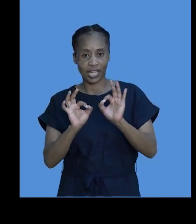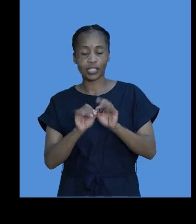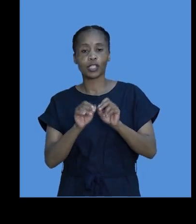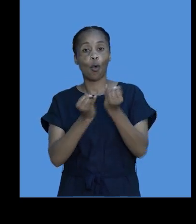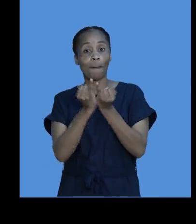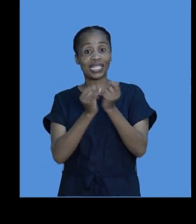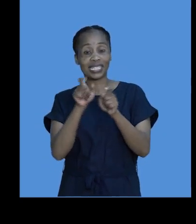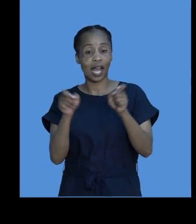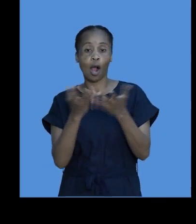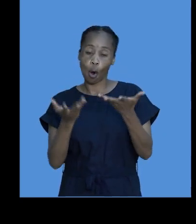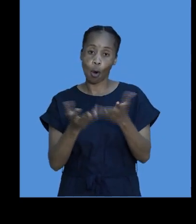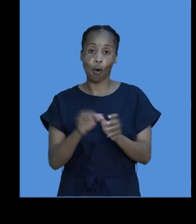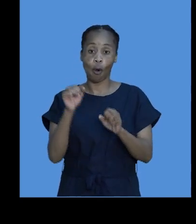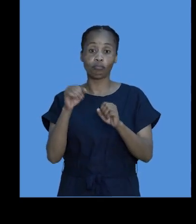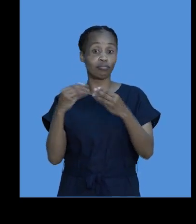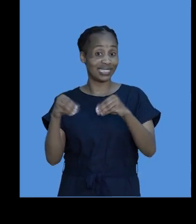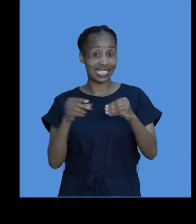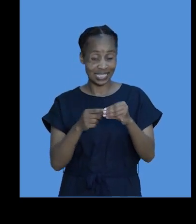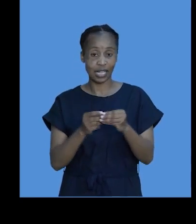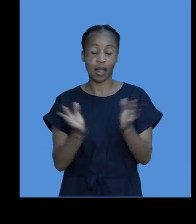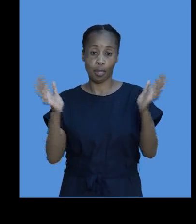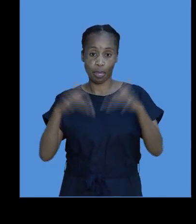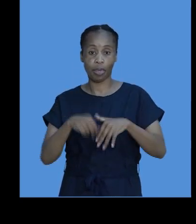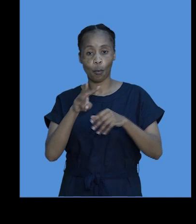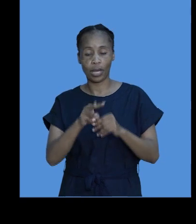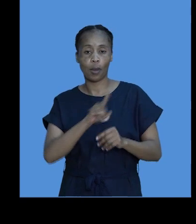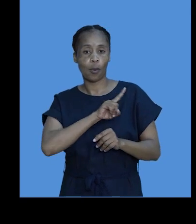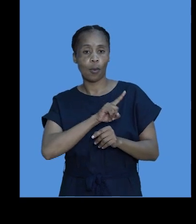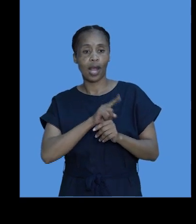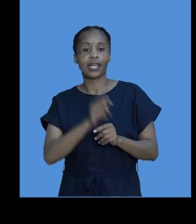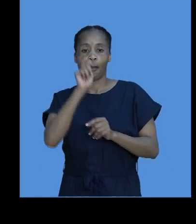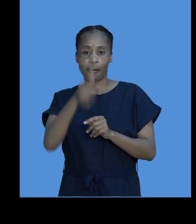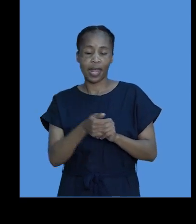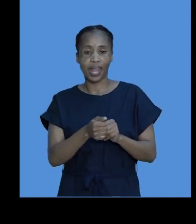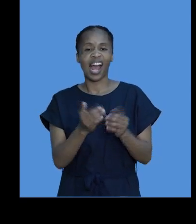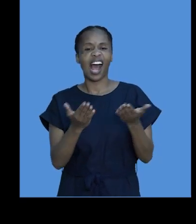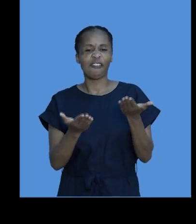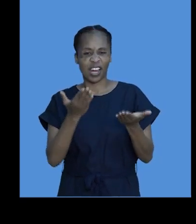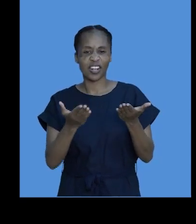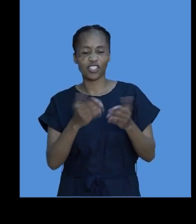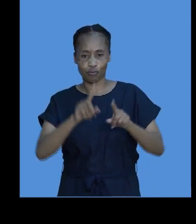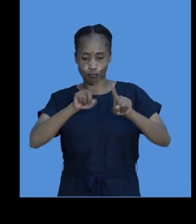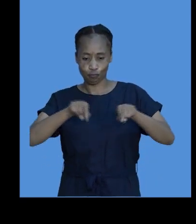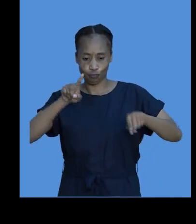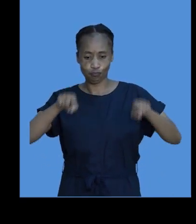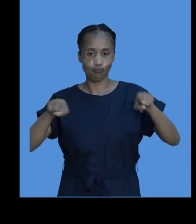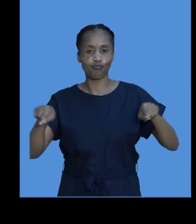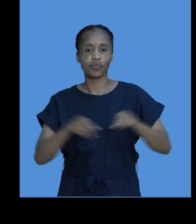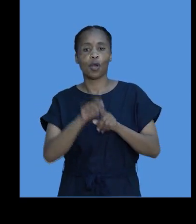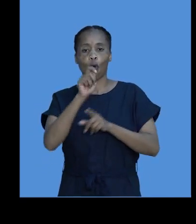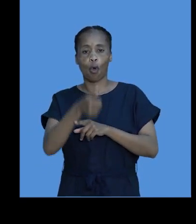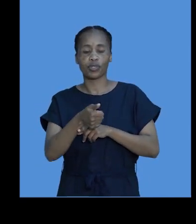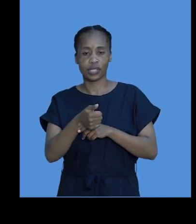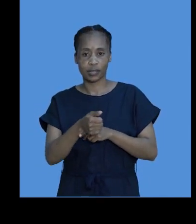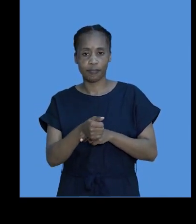A perfect competitor or the firm will shut down if it's unable to cover its average